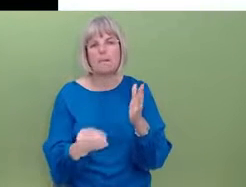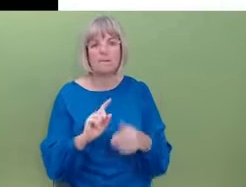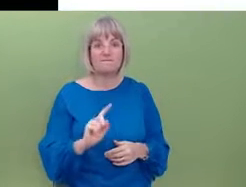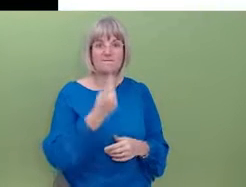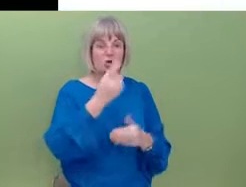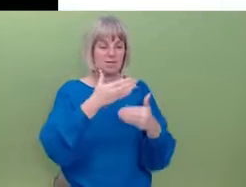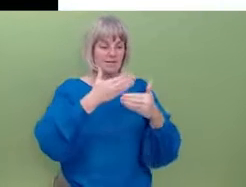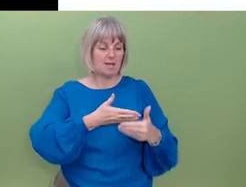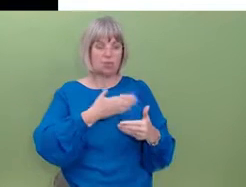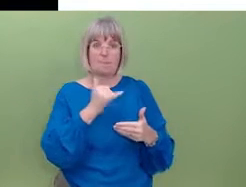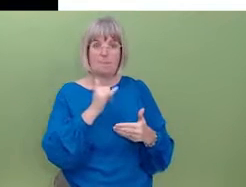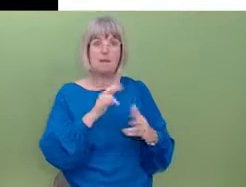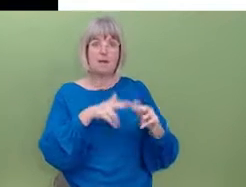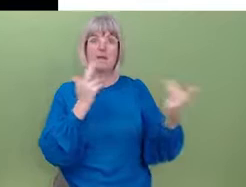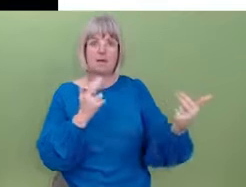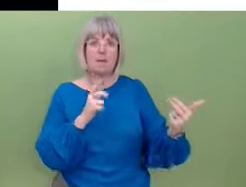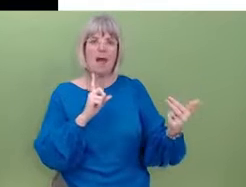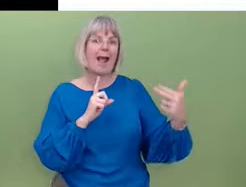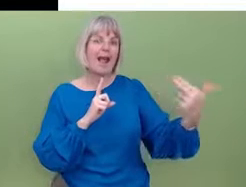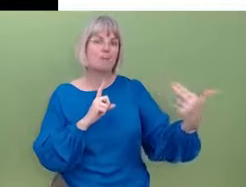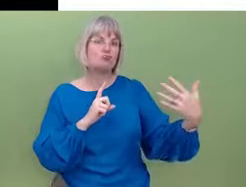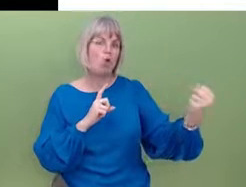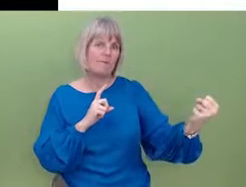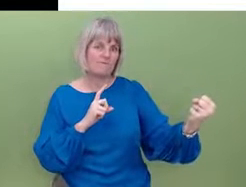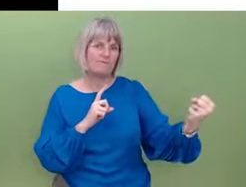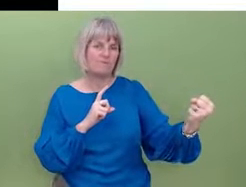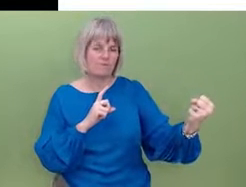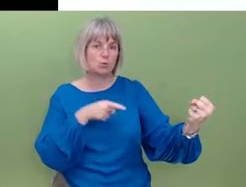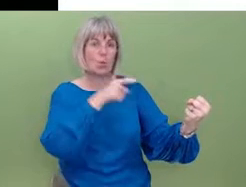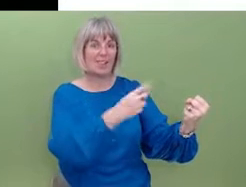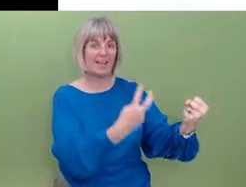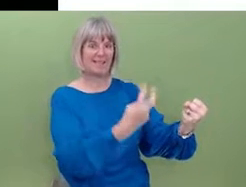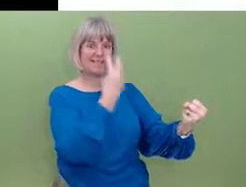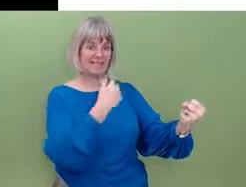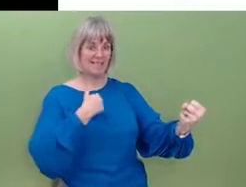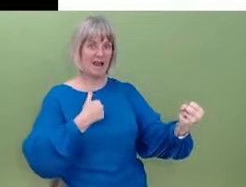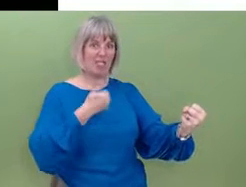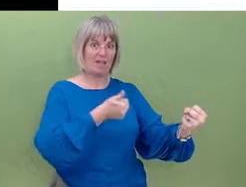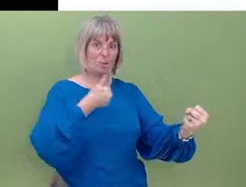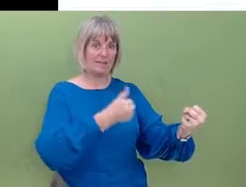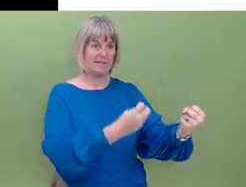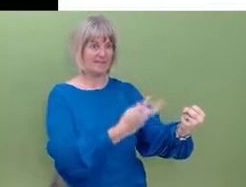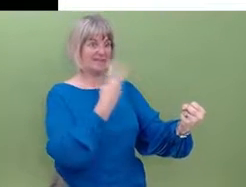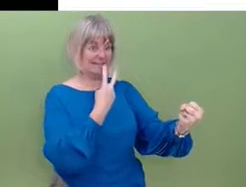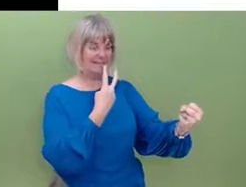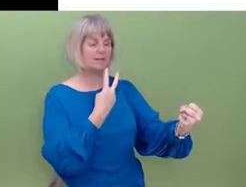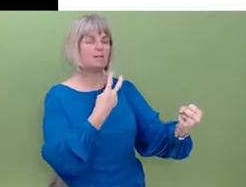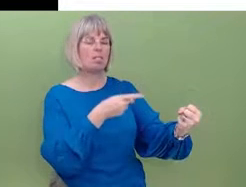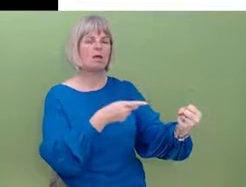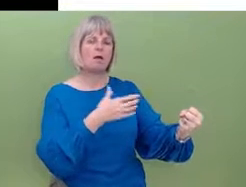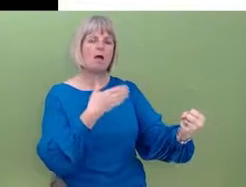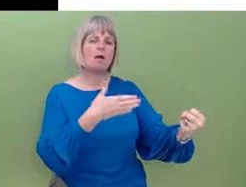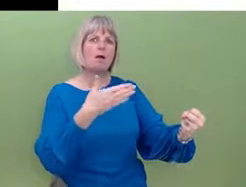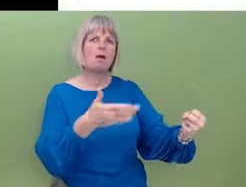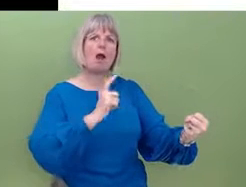off, but still use the screen to look at their therapist. And as time goes on, the young person may feel more comfortable to turn